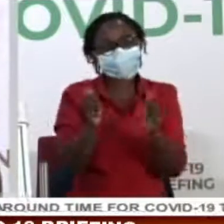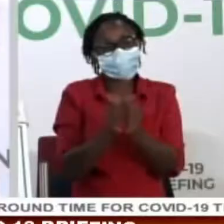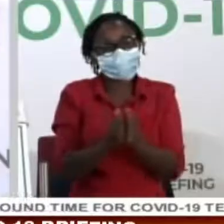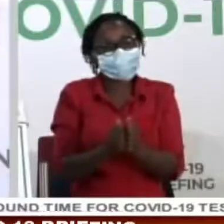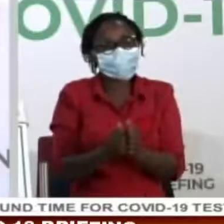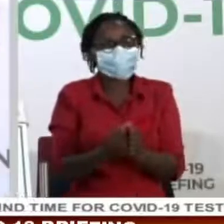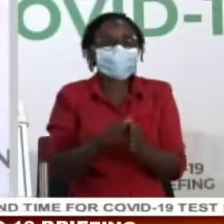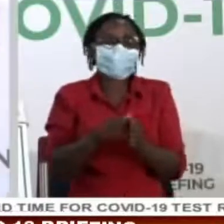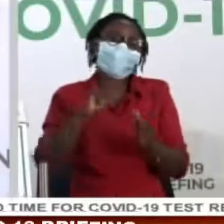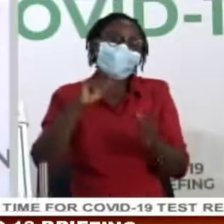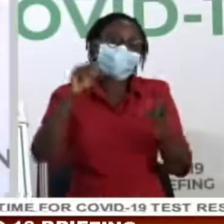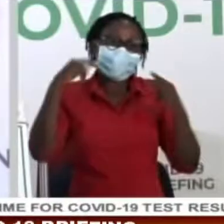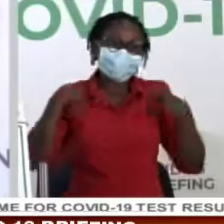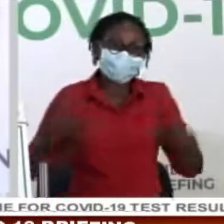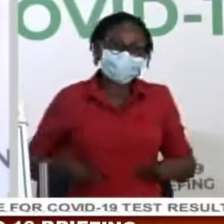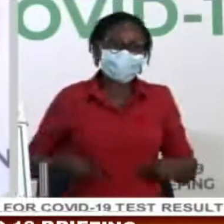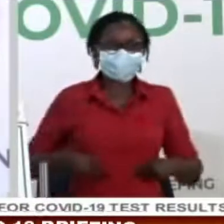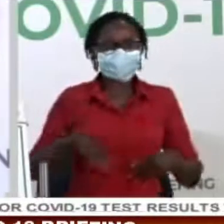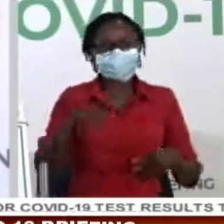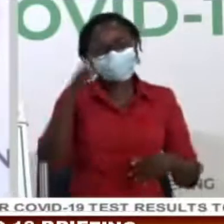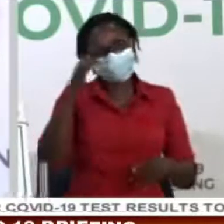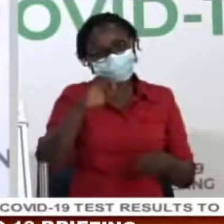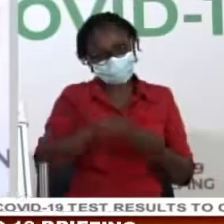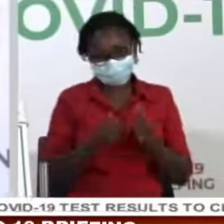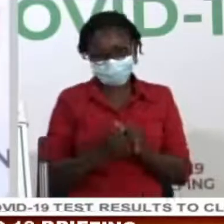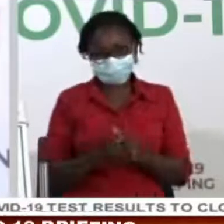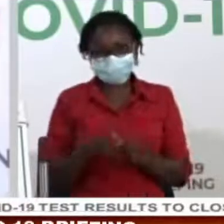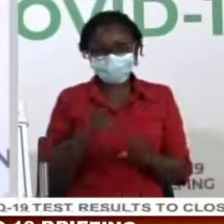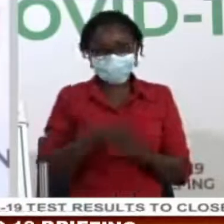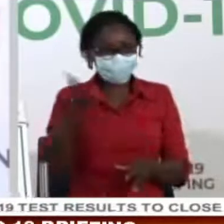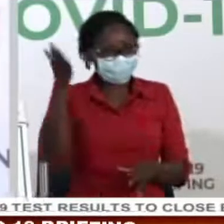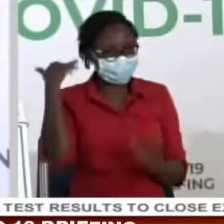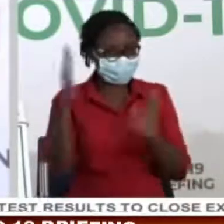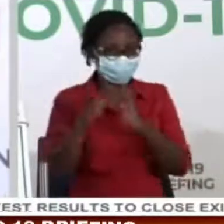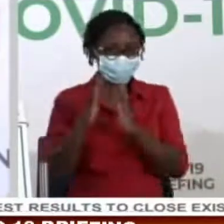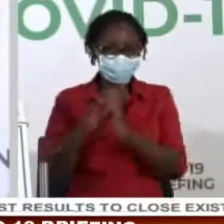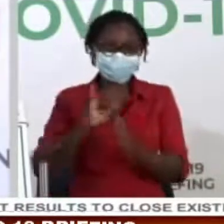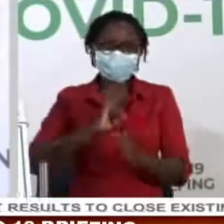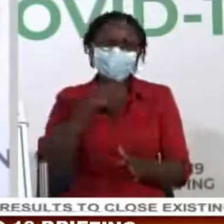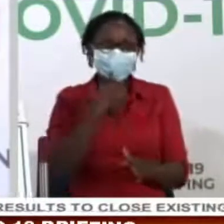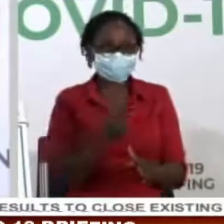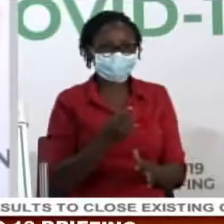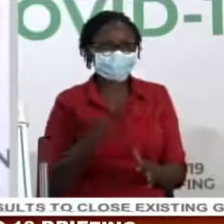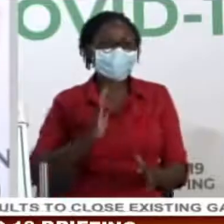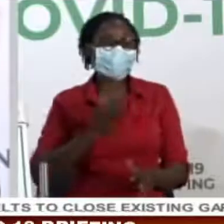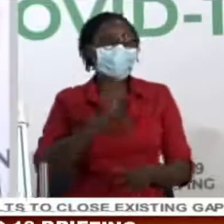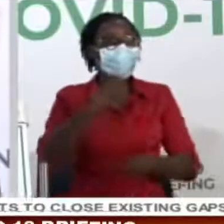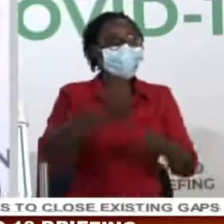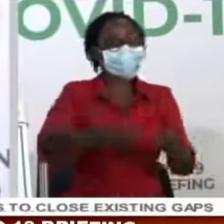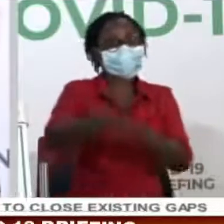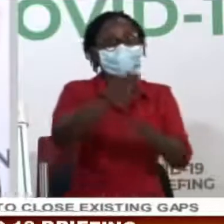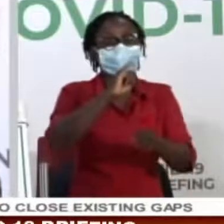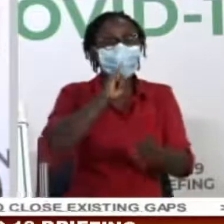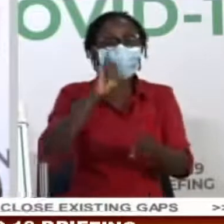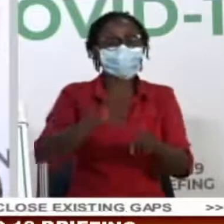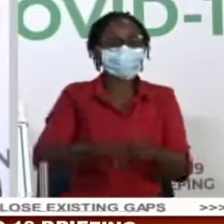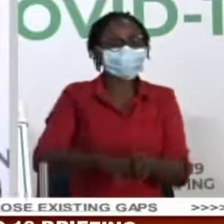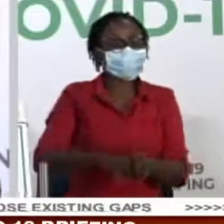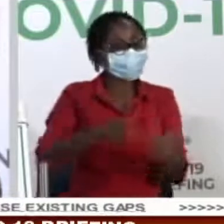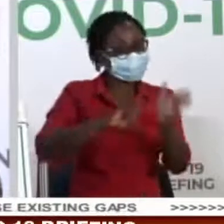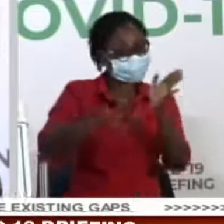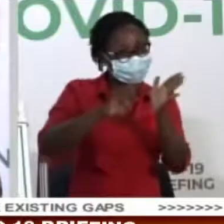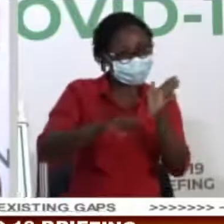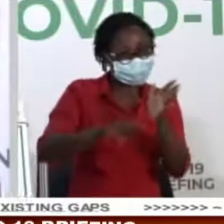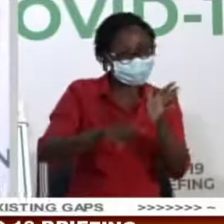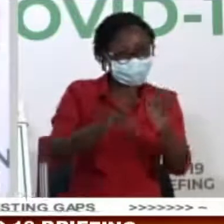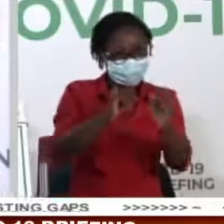As I mentioned at our last meeting, our strategy is to detect, isolate, and manage